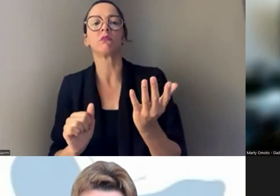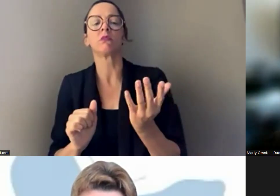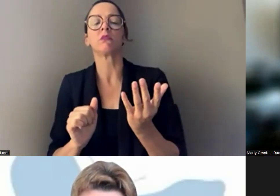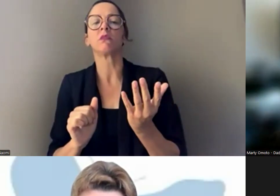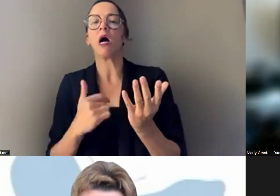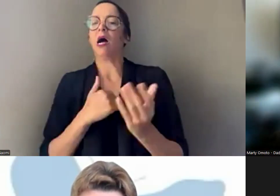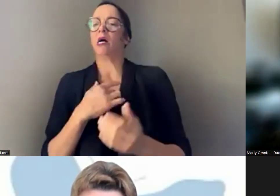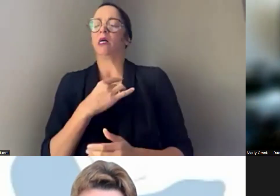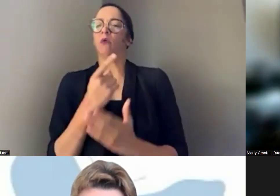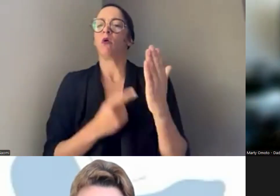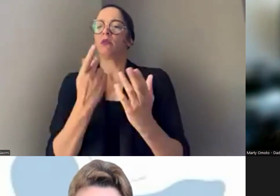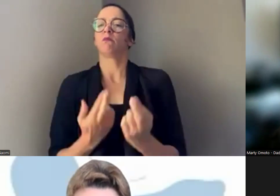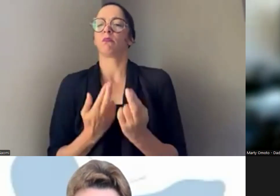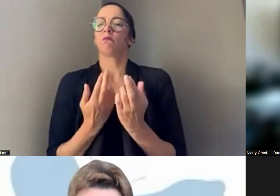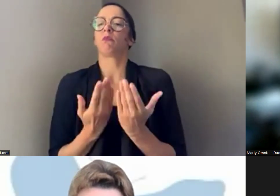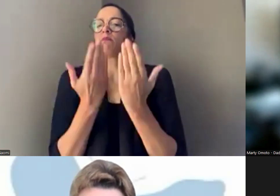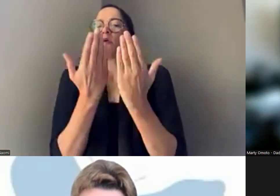being put forth. Thank you.